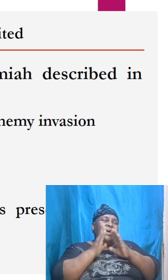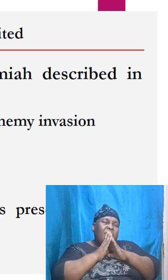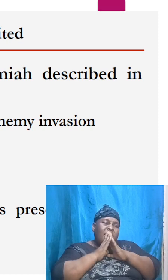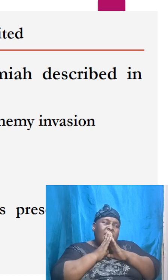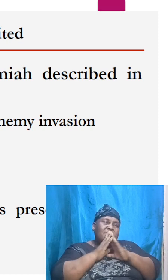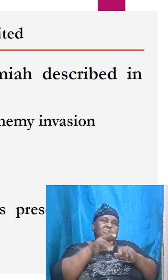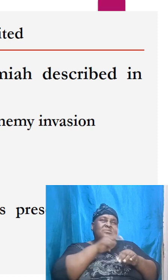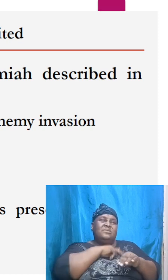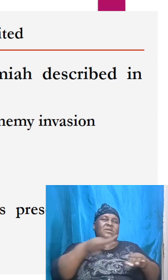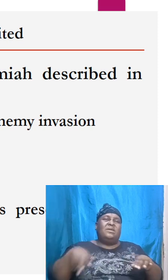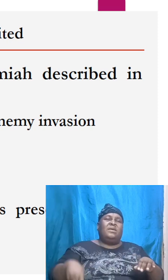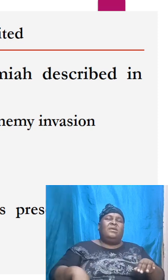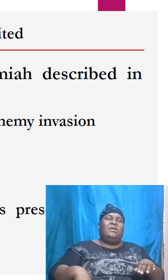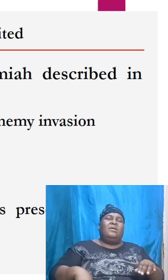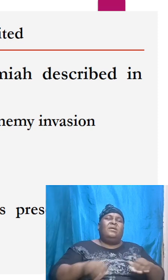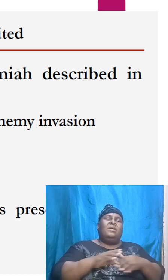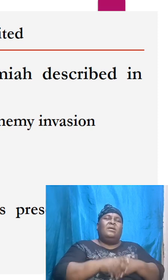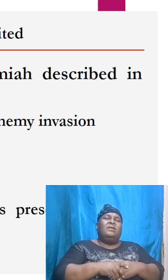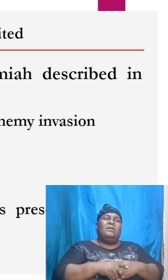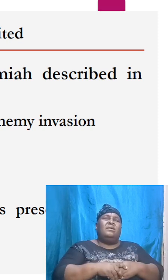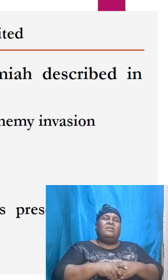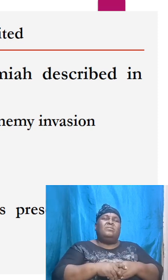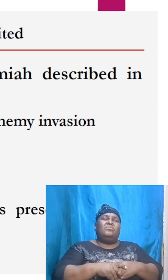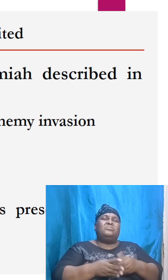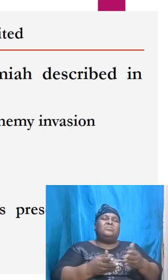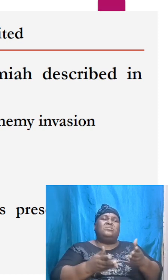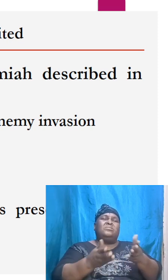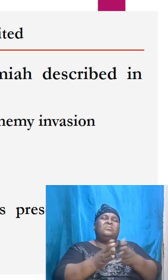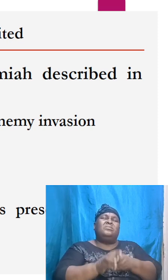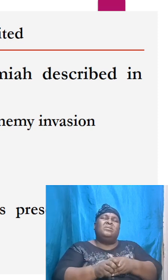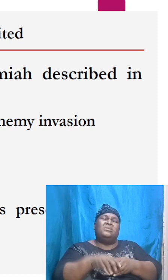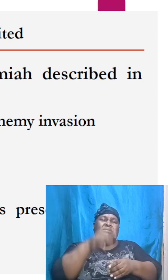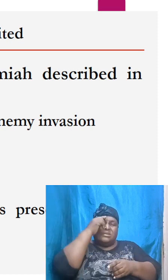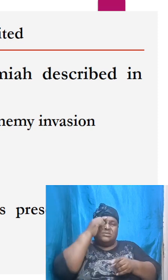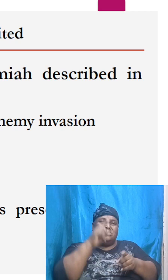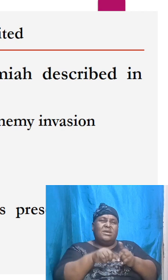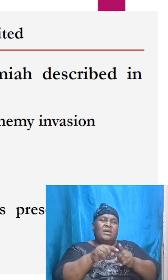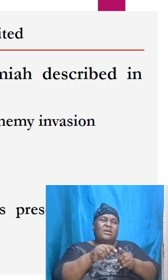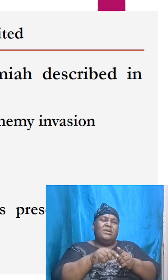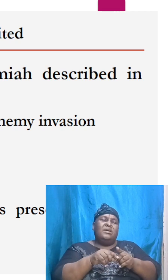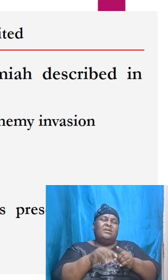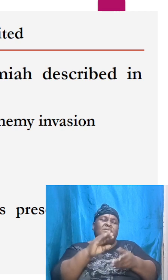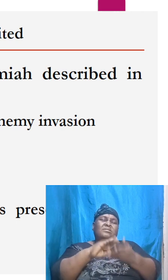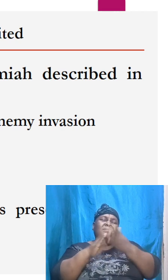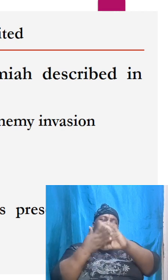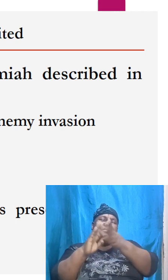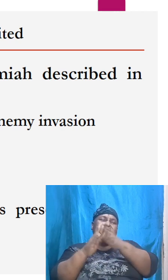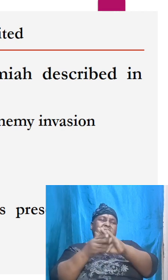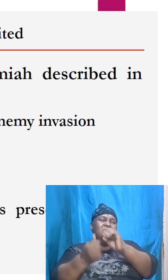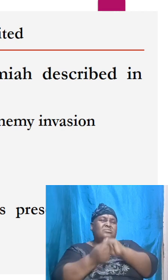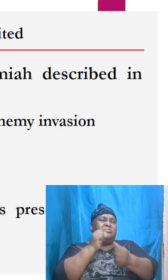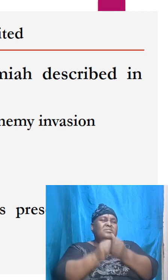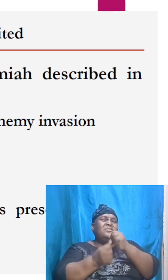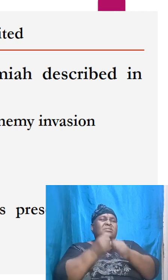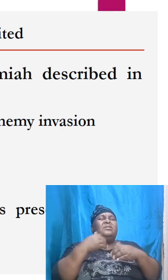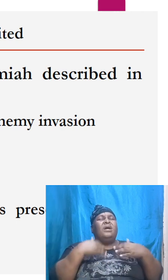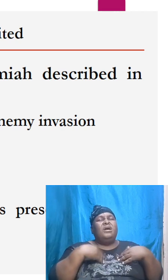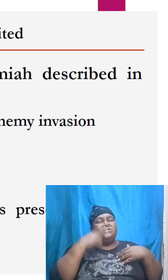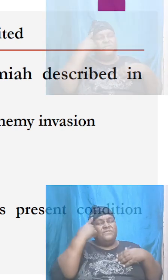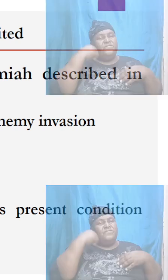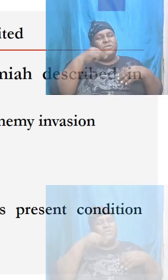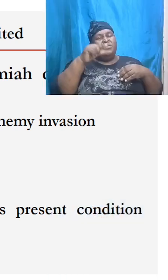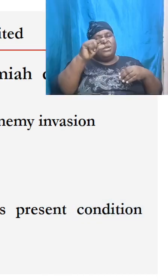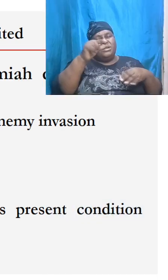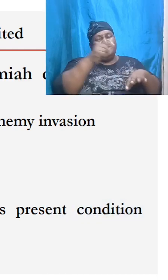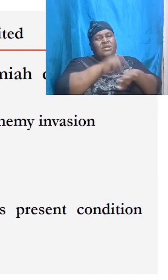here, my walls. And he was a cupbearer of the king, you know. And he said, look here, my city is destroyed. I'm going to ask for a little time that I can